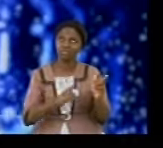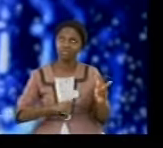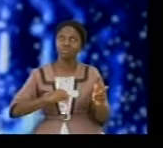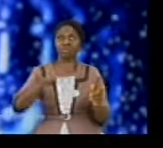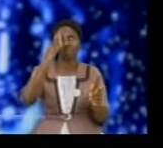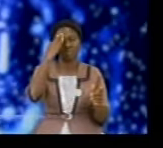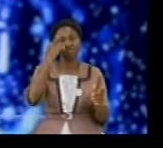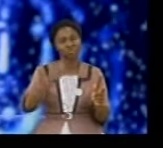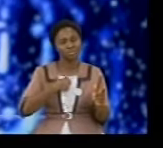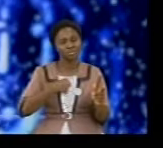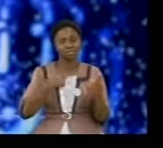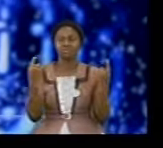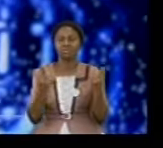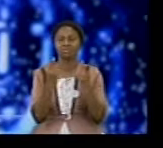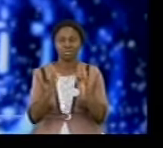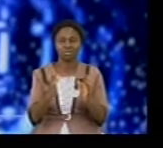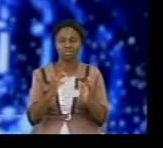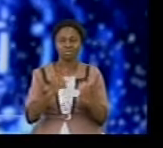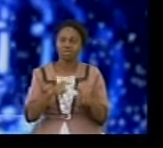your forgiveness.